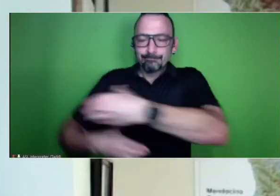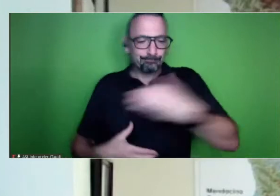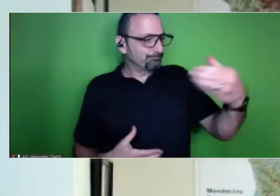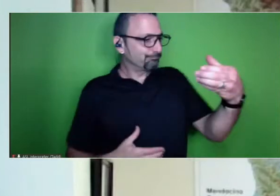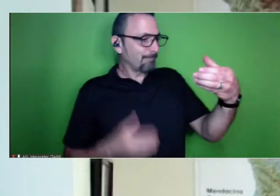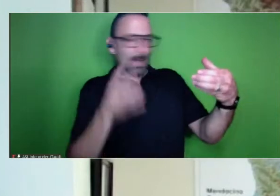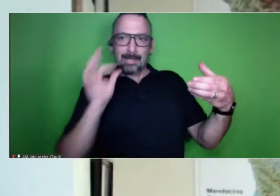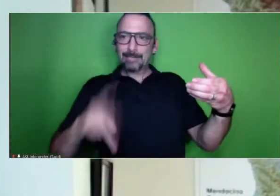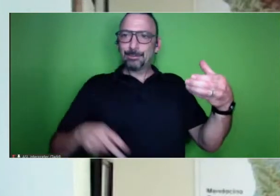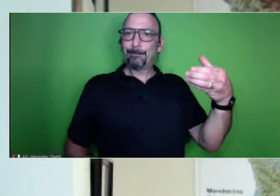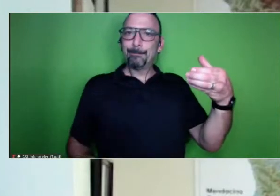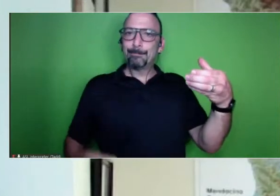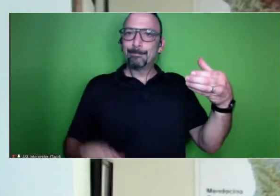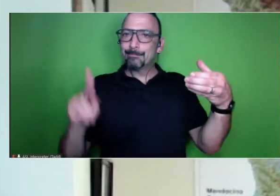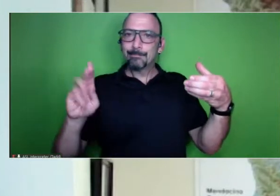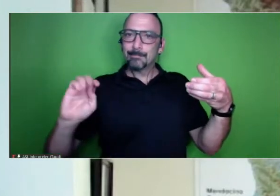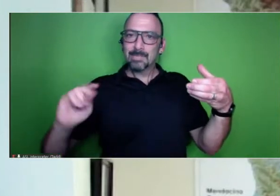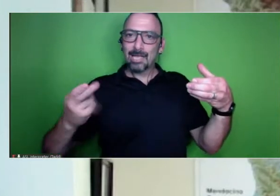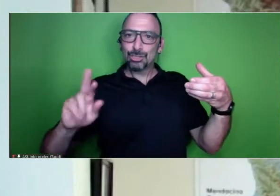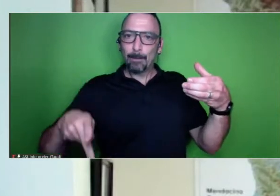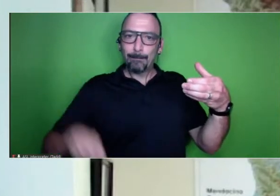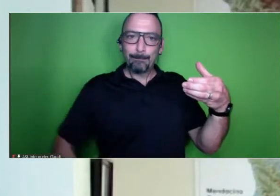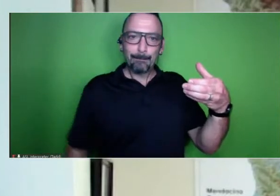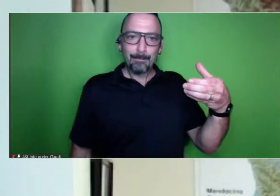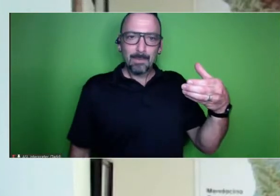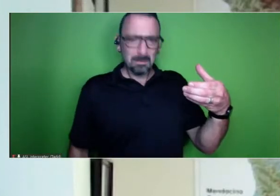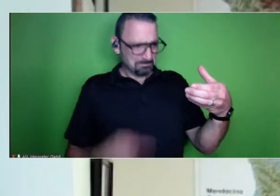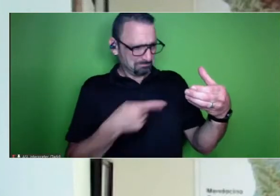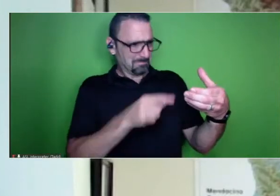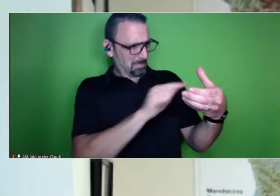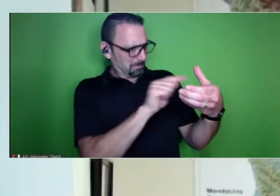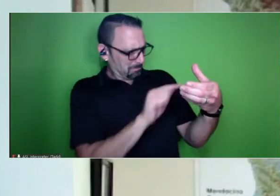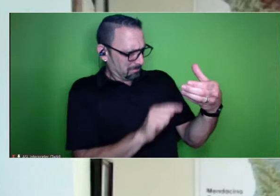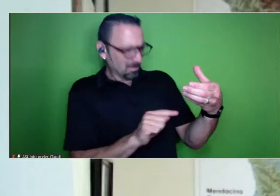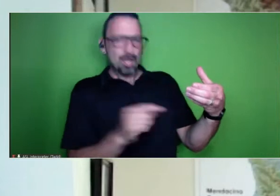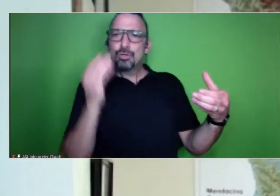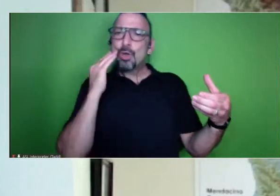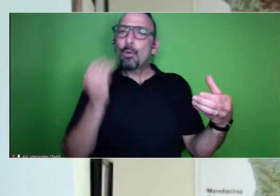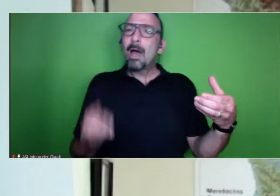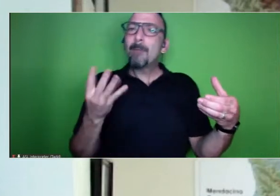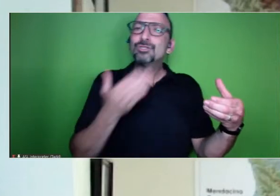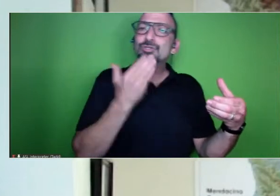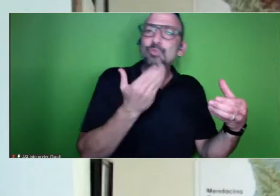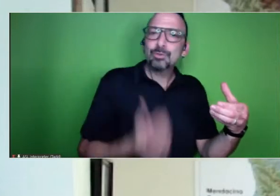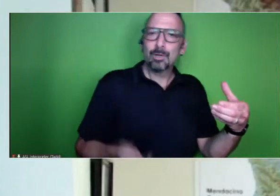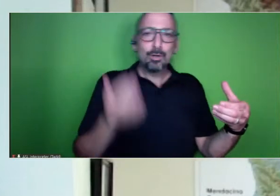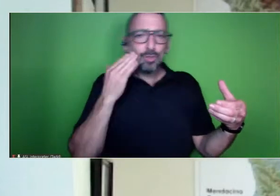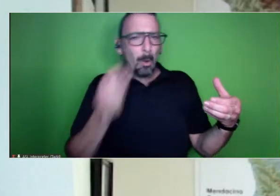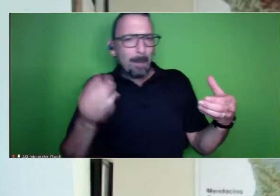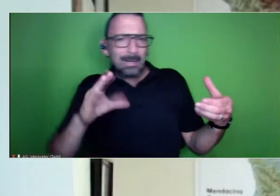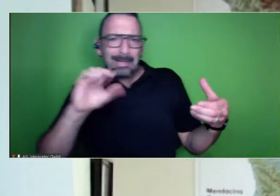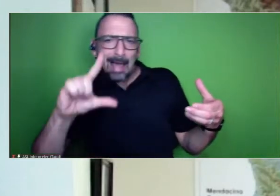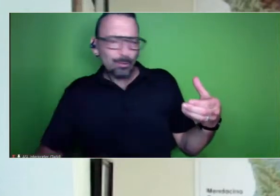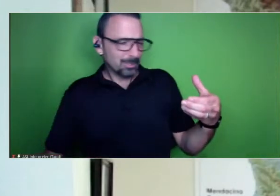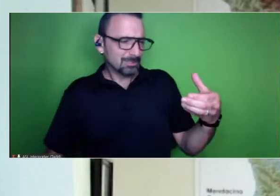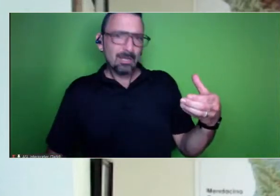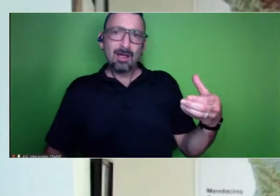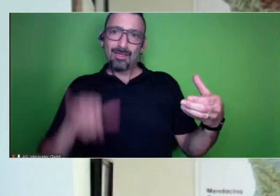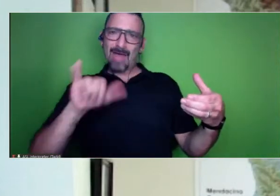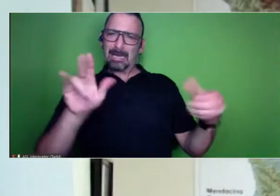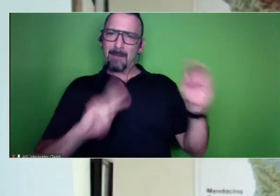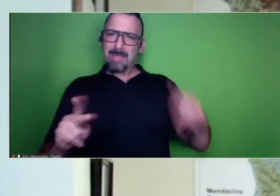that's been found to be safe and effective, and it gives people a choice. It's a consumer